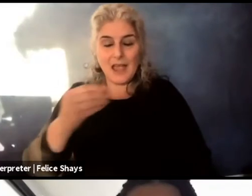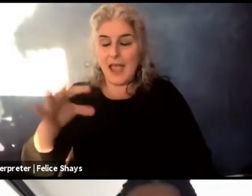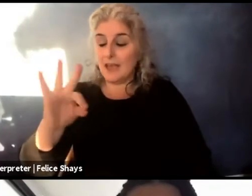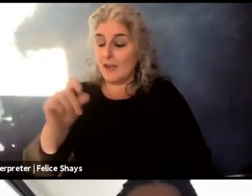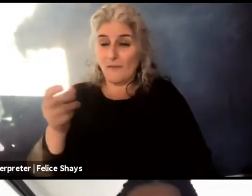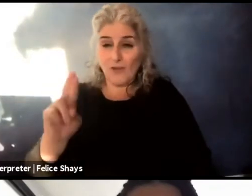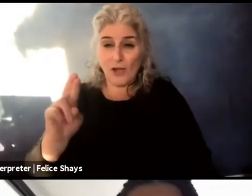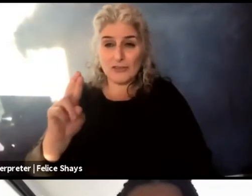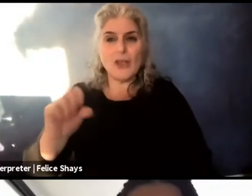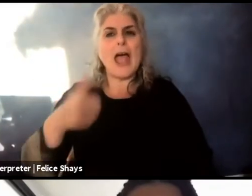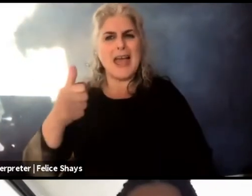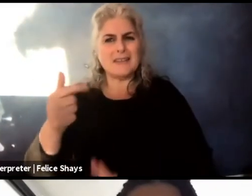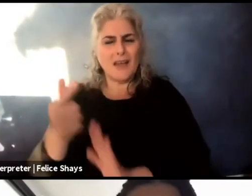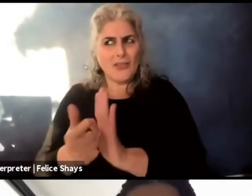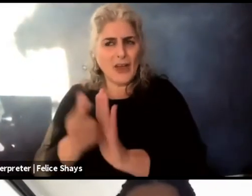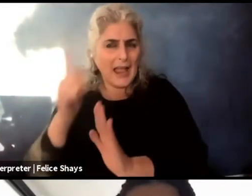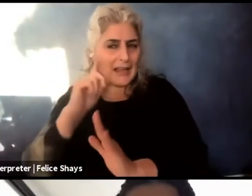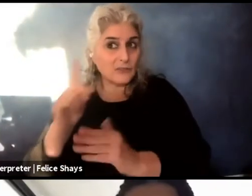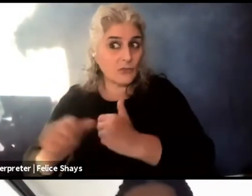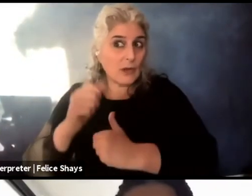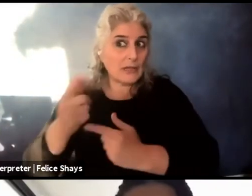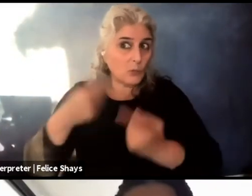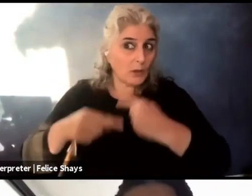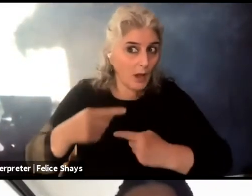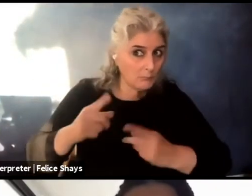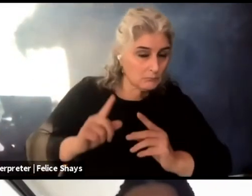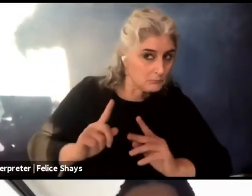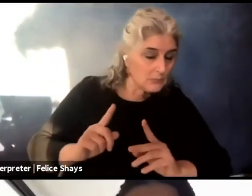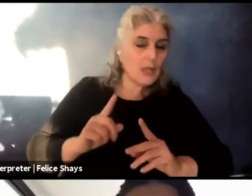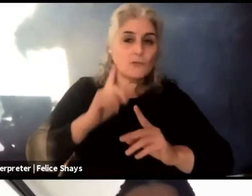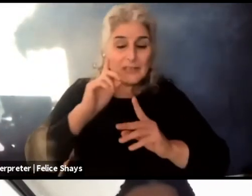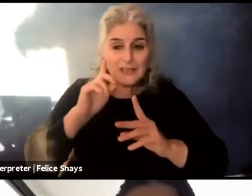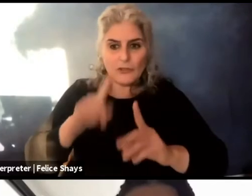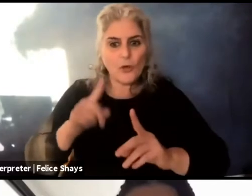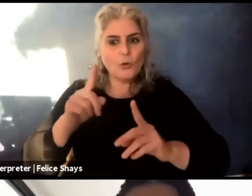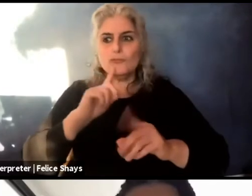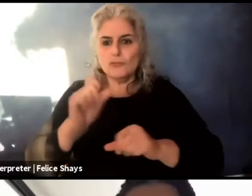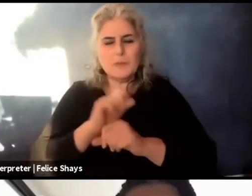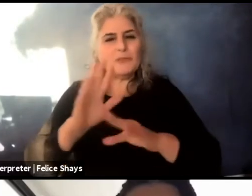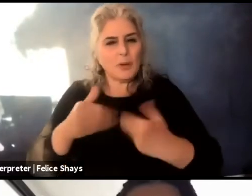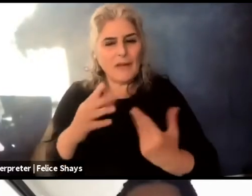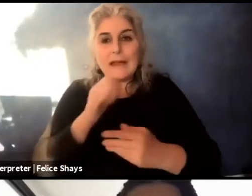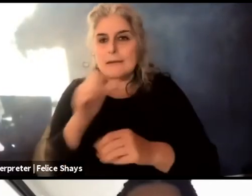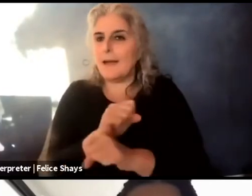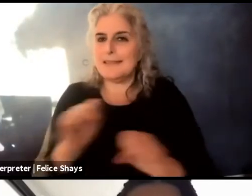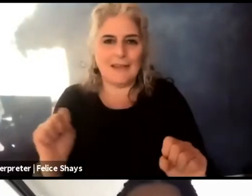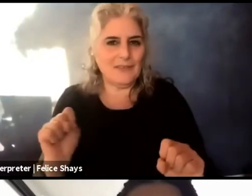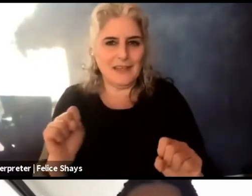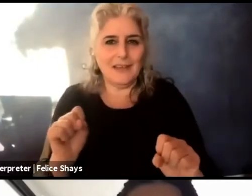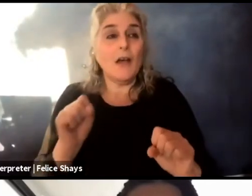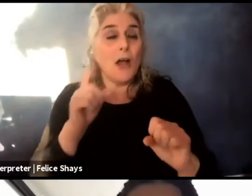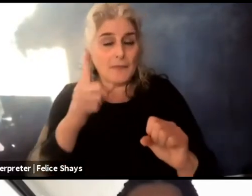really challenged that ability and made folks literally less safe without providing a lot of the benefits that they